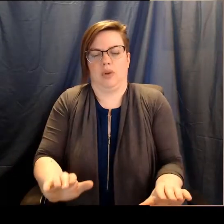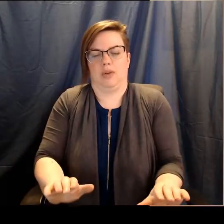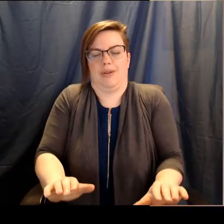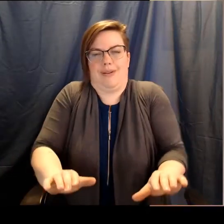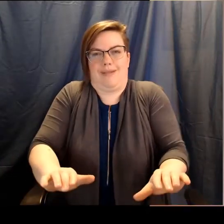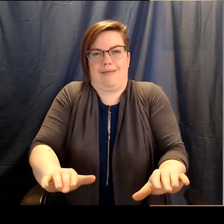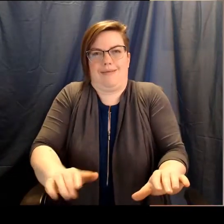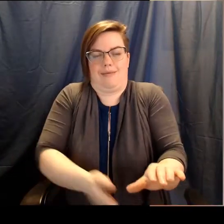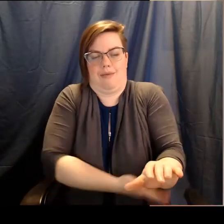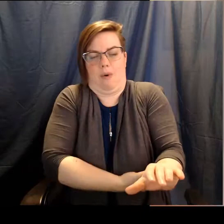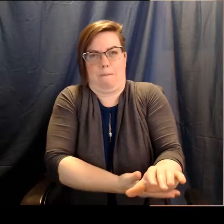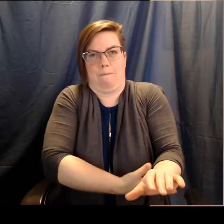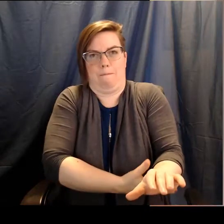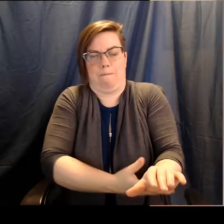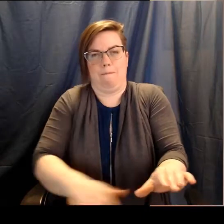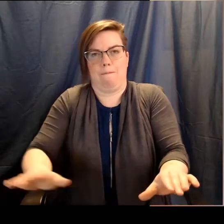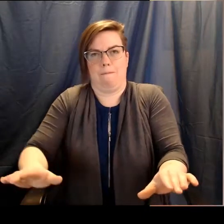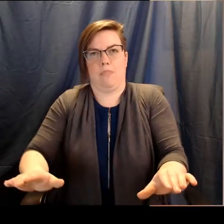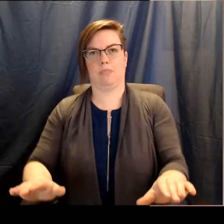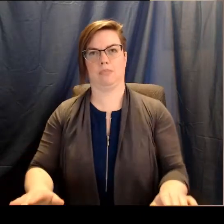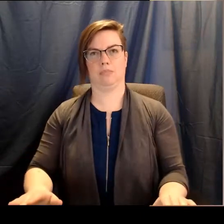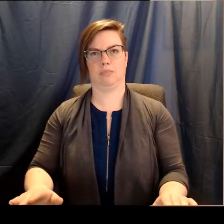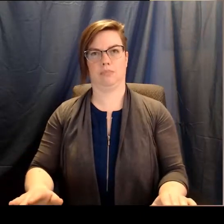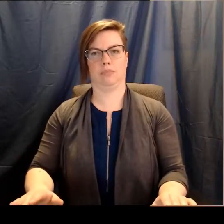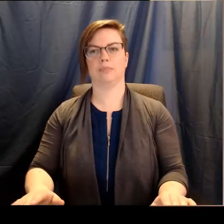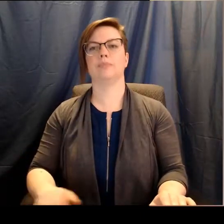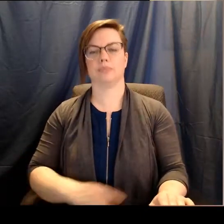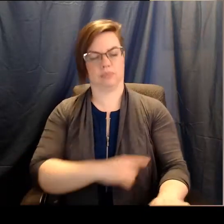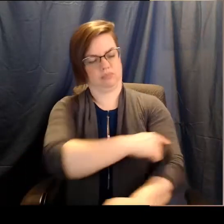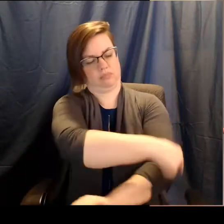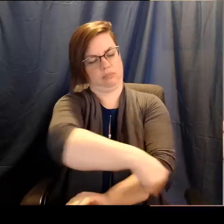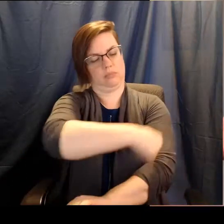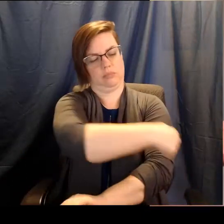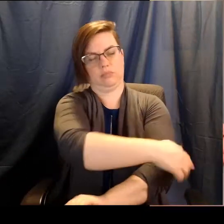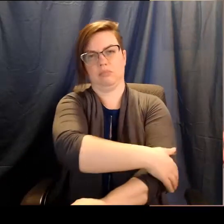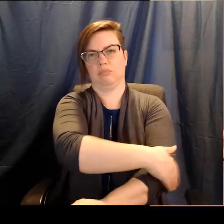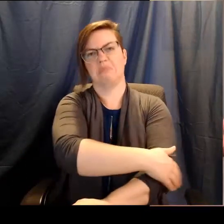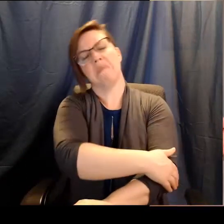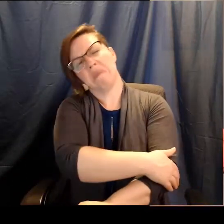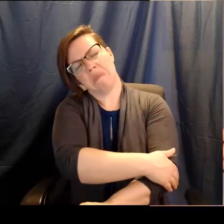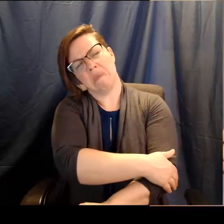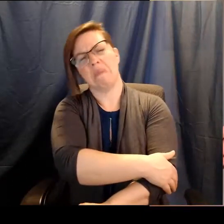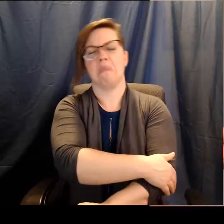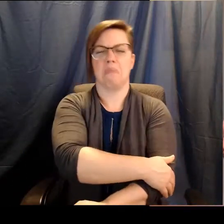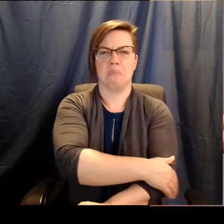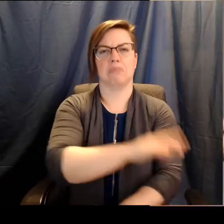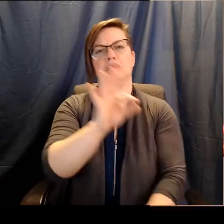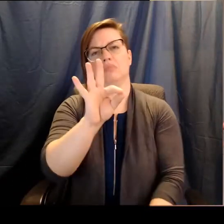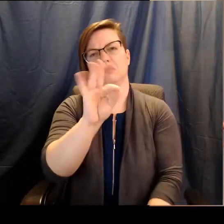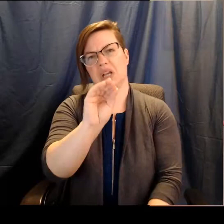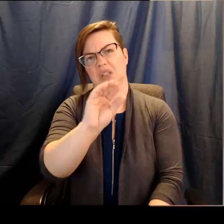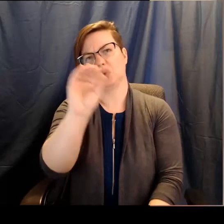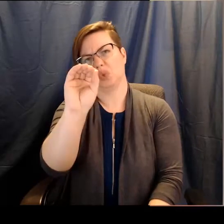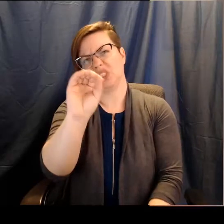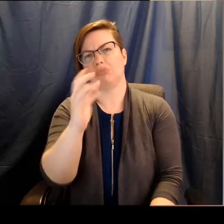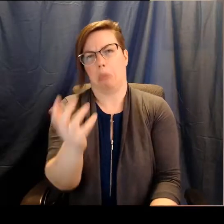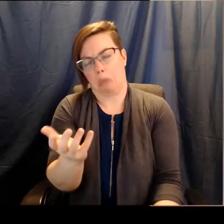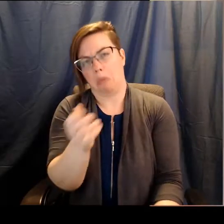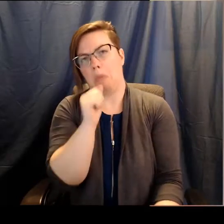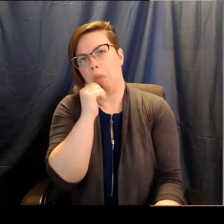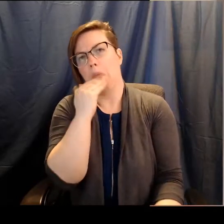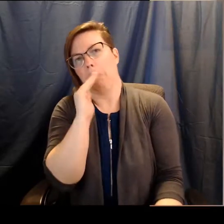There's a circle around her elbow as well. Elbows aren't in a terrible position here. They are at 90 degrees, so that's good. But because